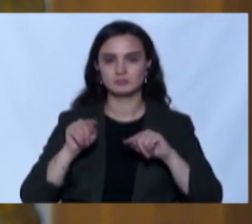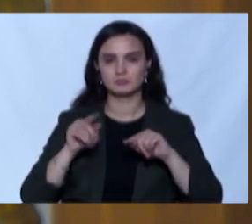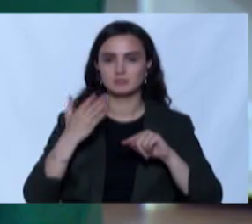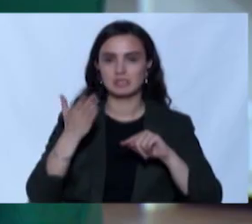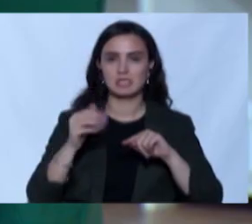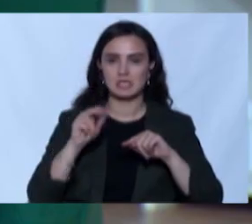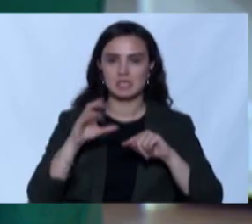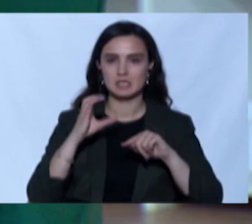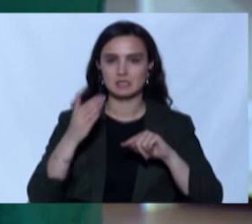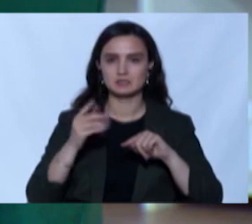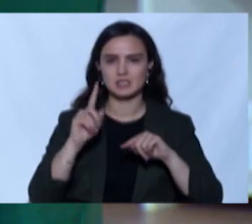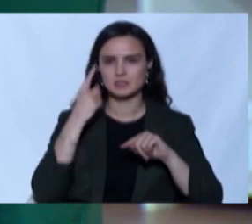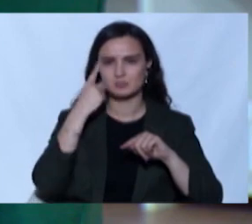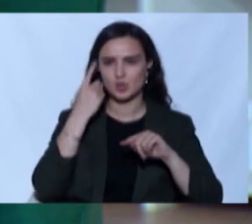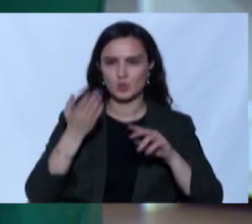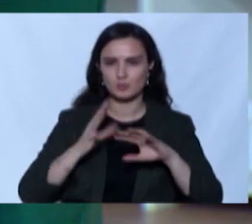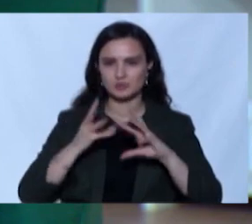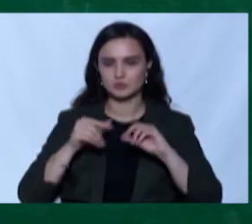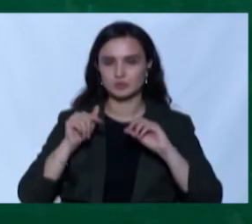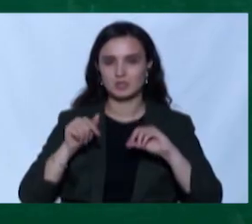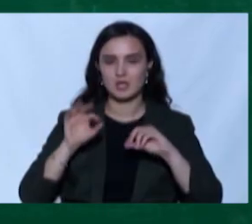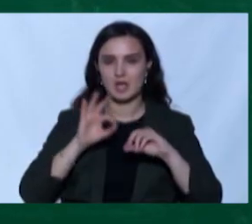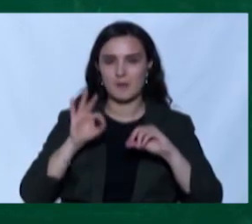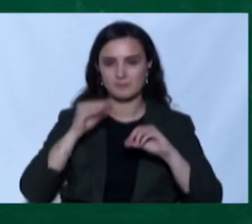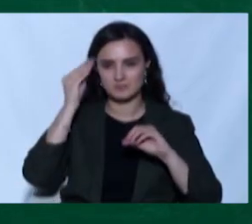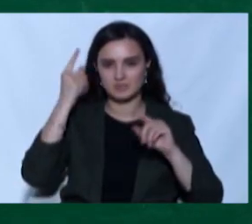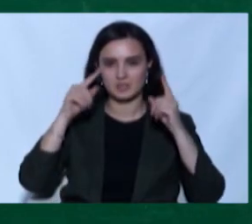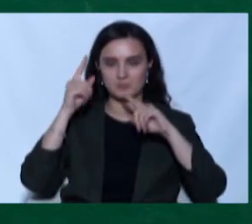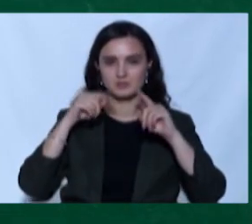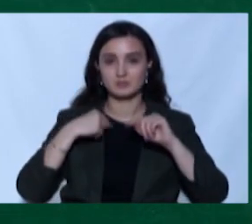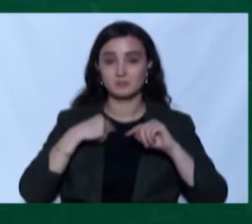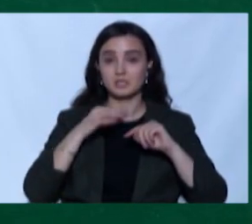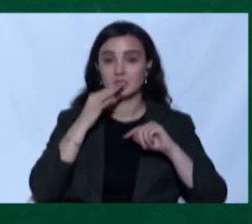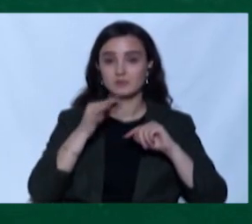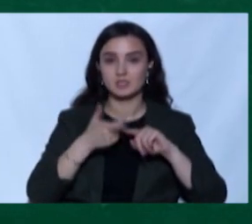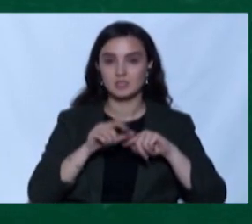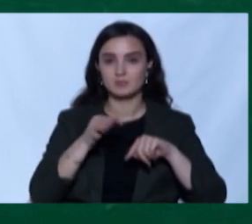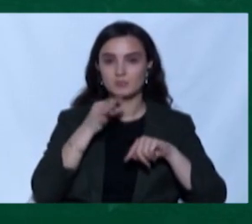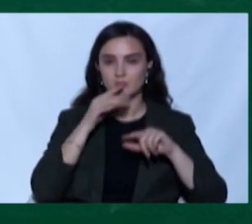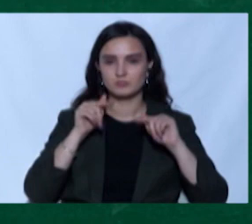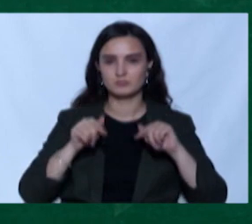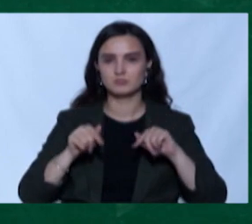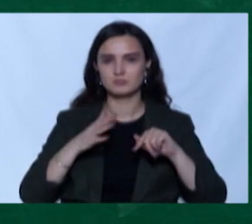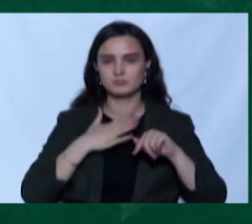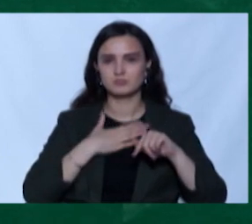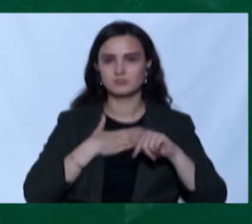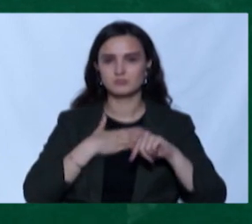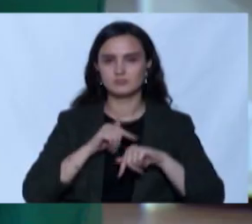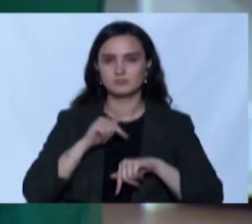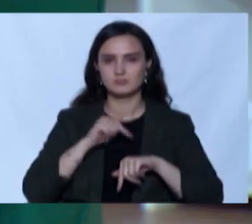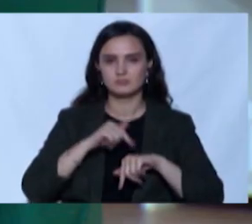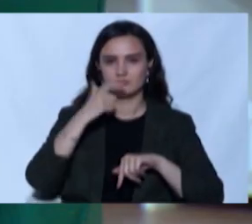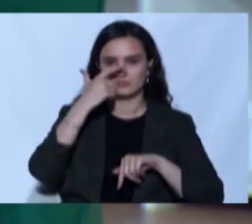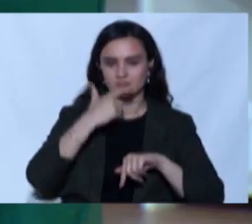Alex, what do you think of this fine tale? I have to say, Daryl, I really liked this one. I felt fully immersed